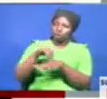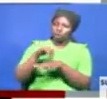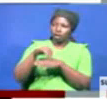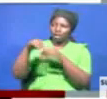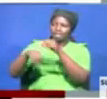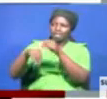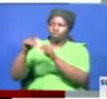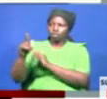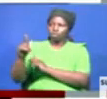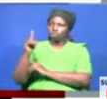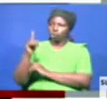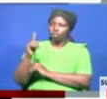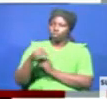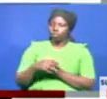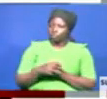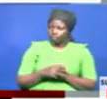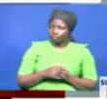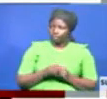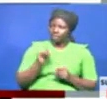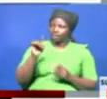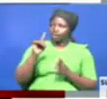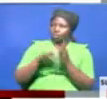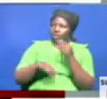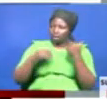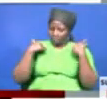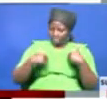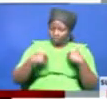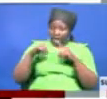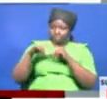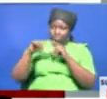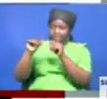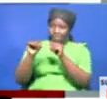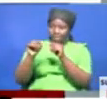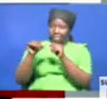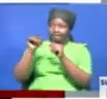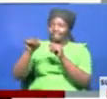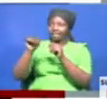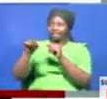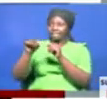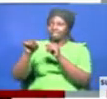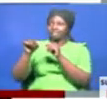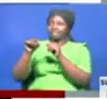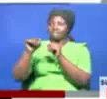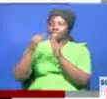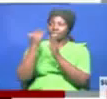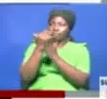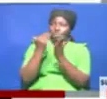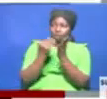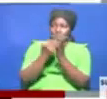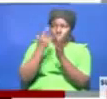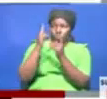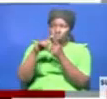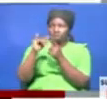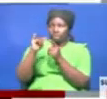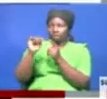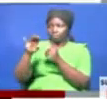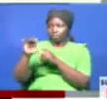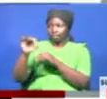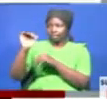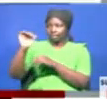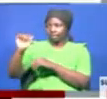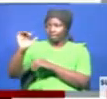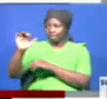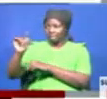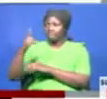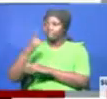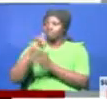compendium. That is what I'm saying is the schedule to the IEBC Act, saying that for